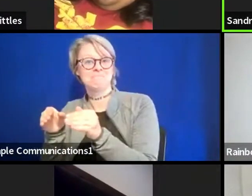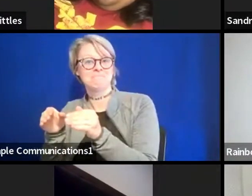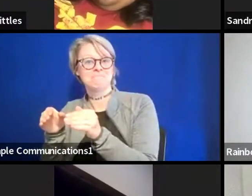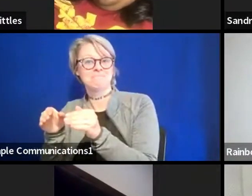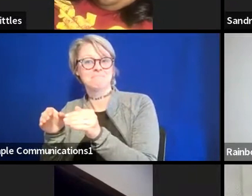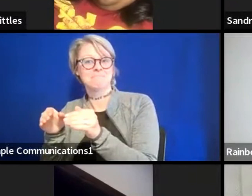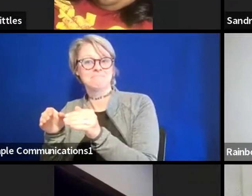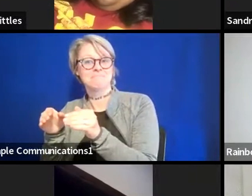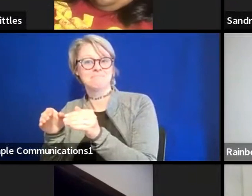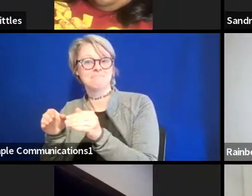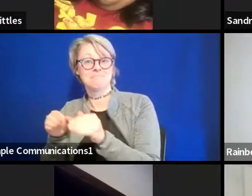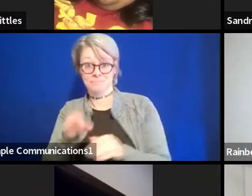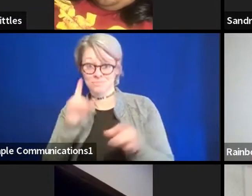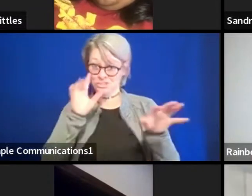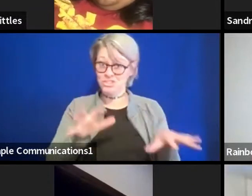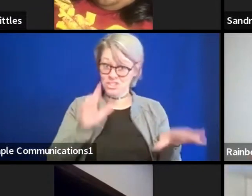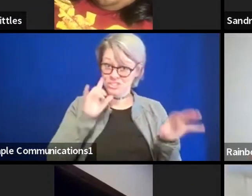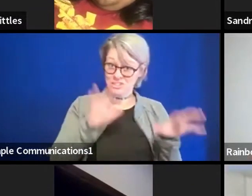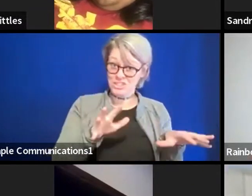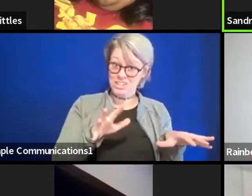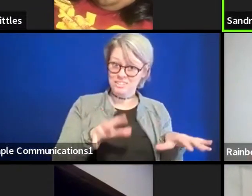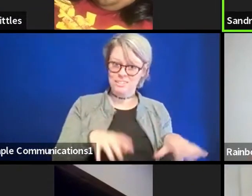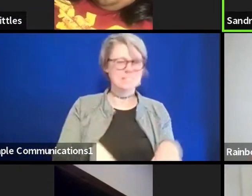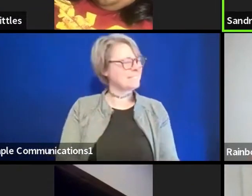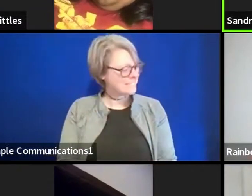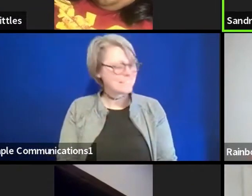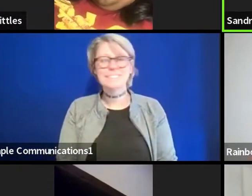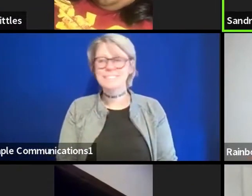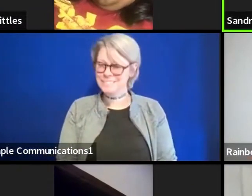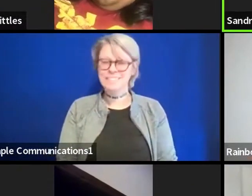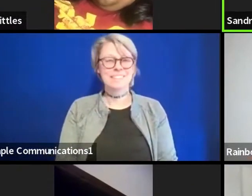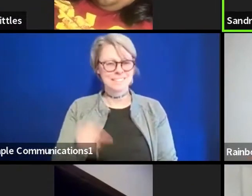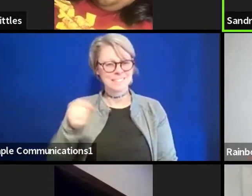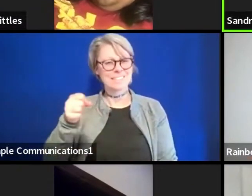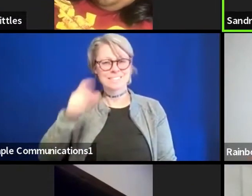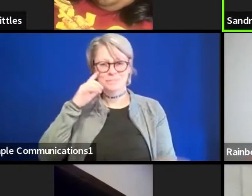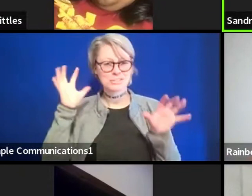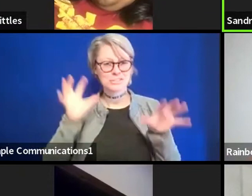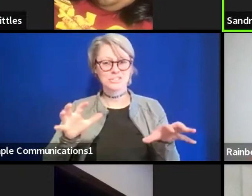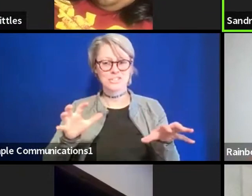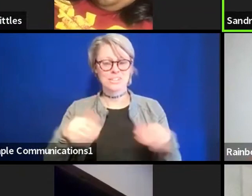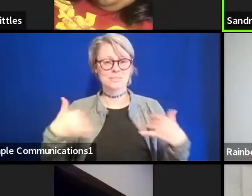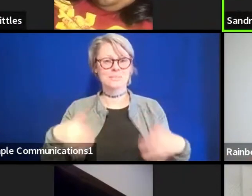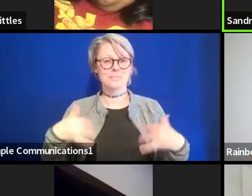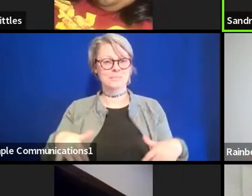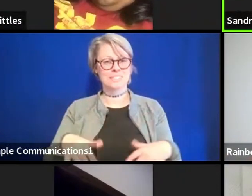And Yeah. like, Were you so shocked, Sandra? Like you just yes, couldn't believe it? I was from sick